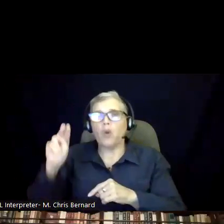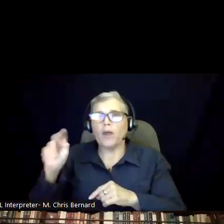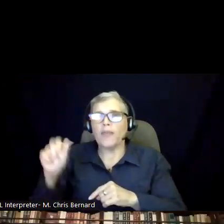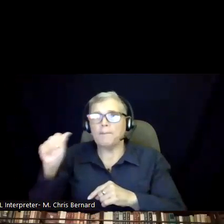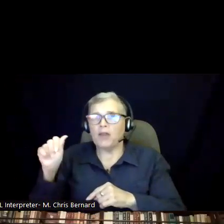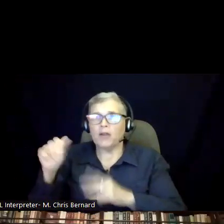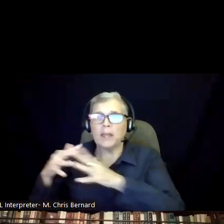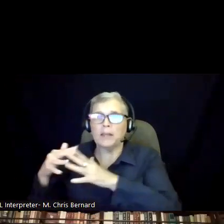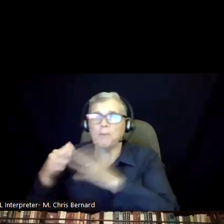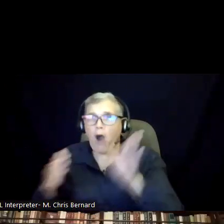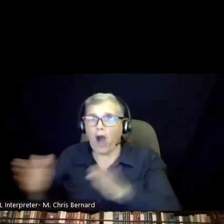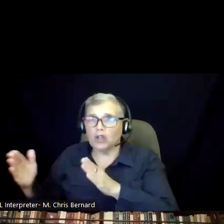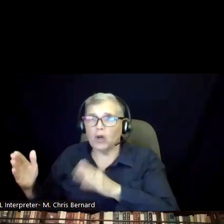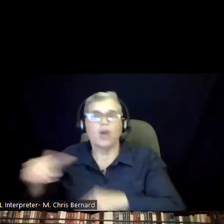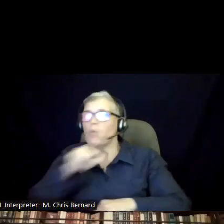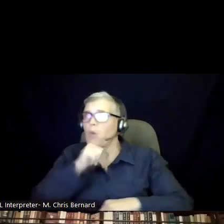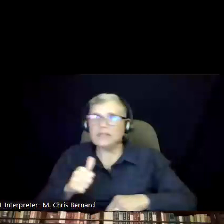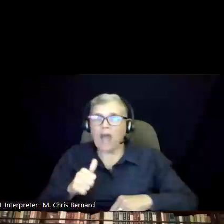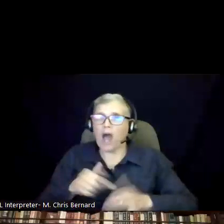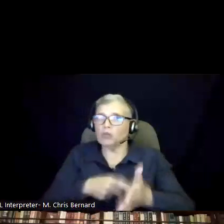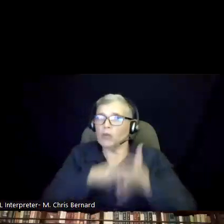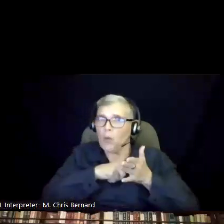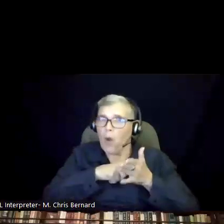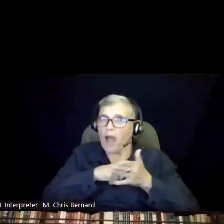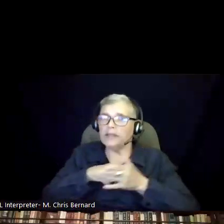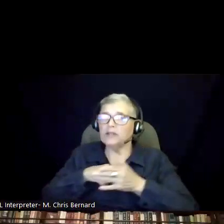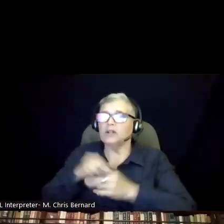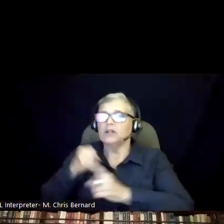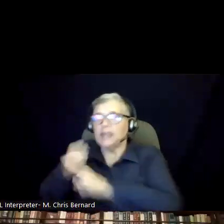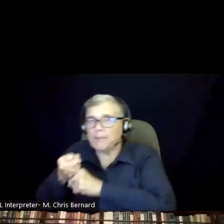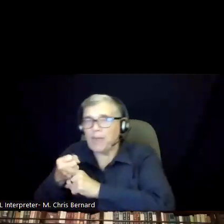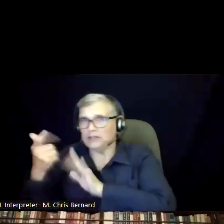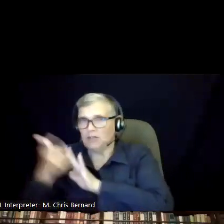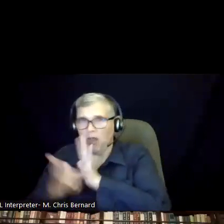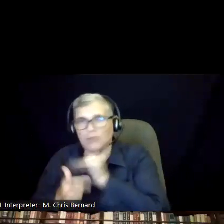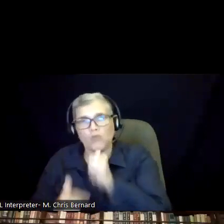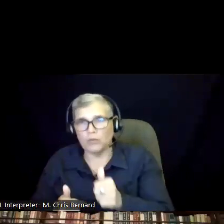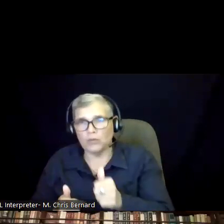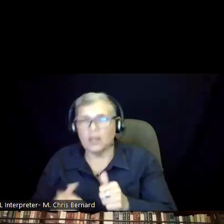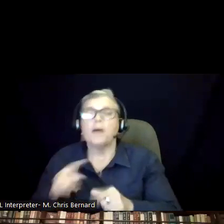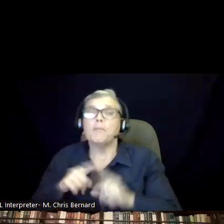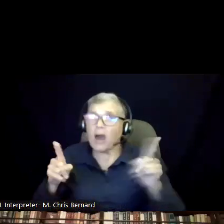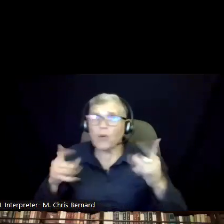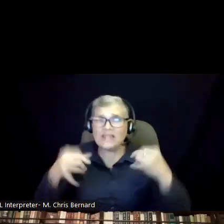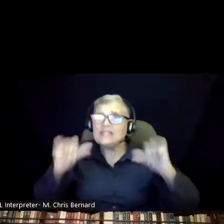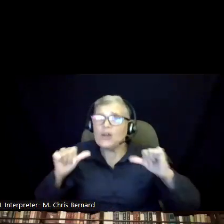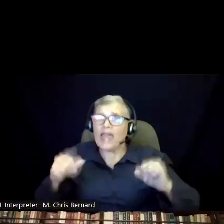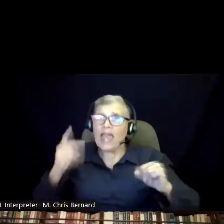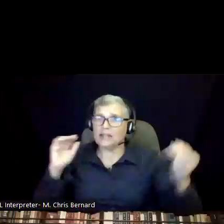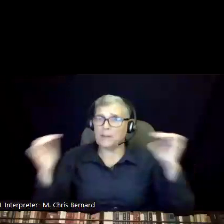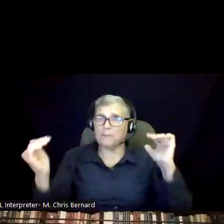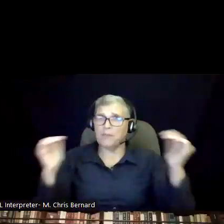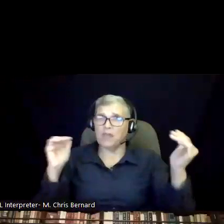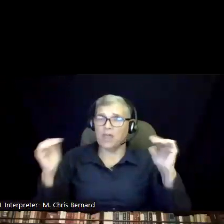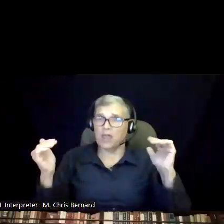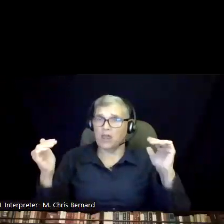prescriptive. But that doesn't mean that we can't look at some inconsistencies between modern